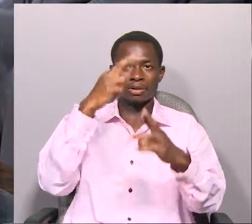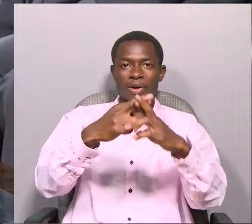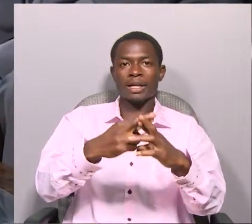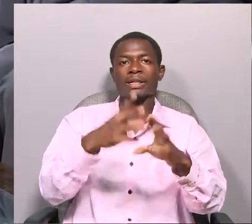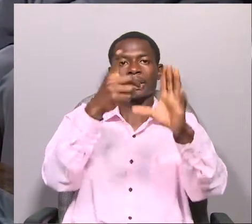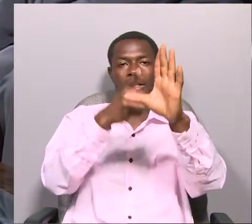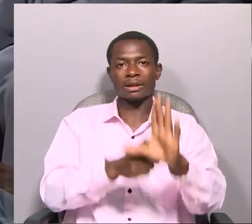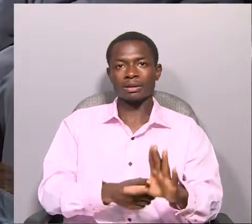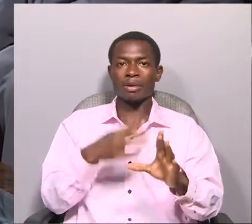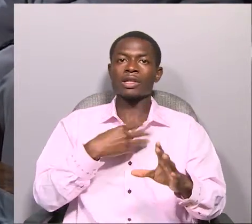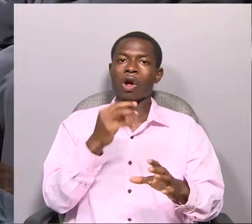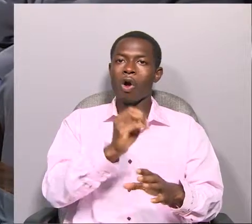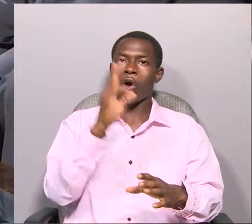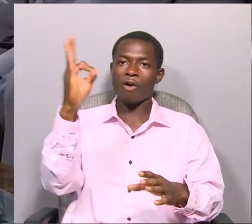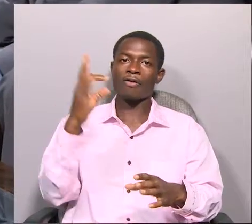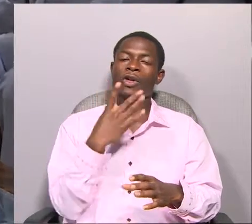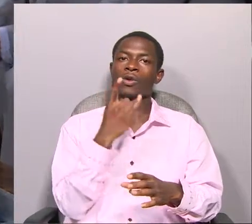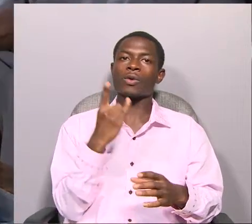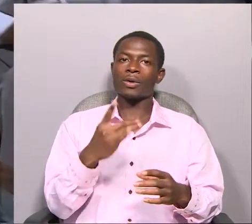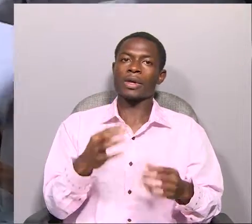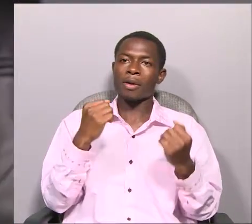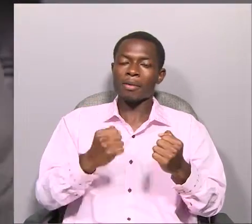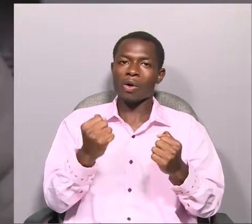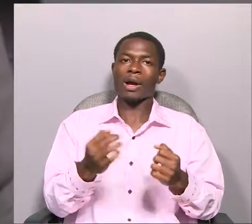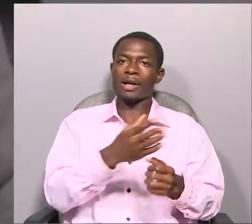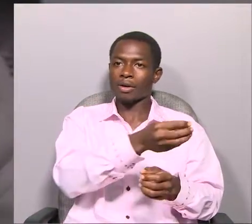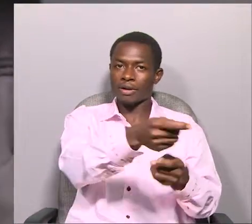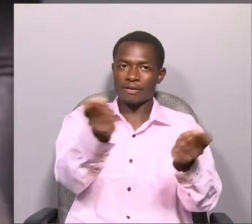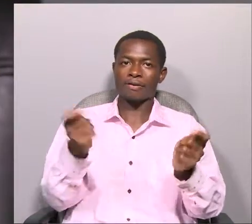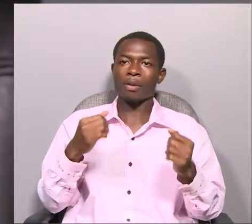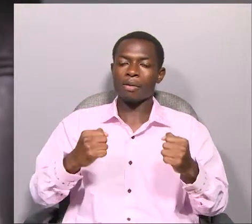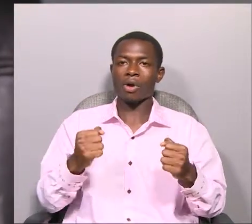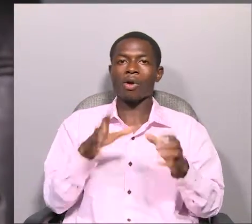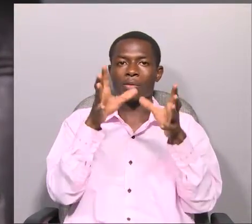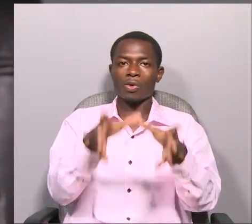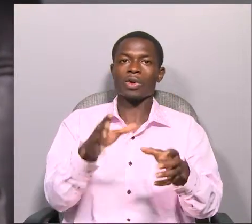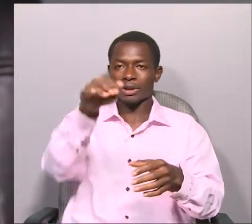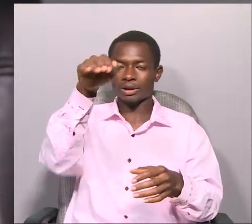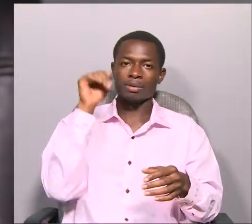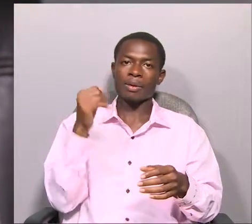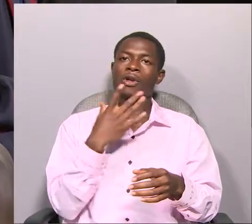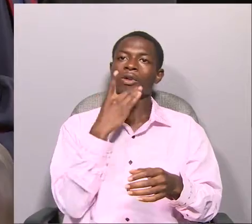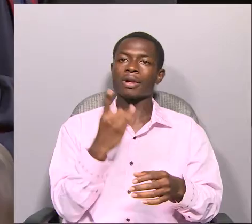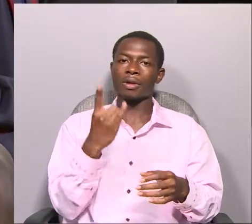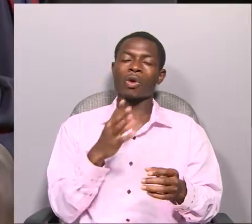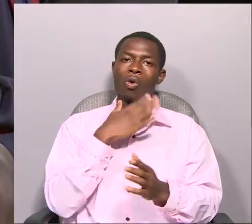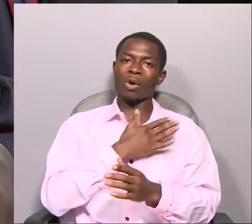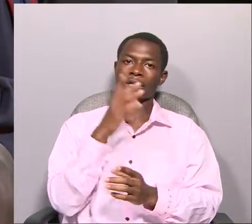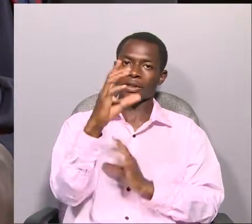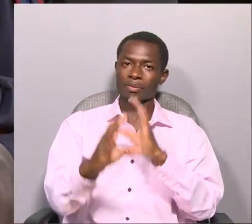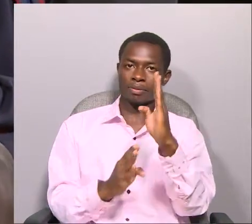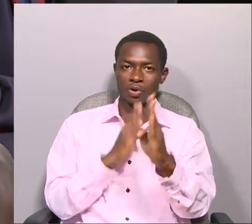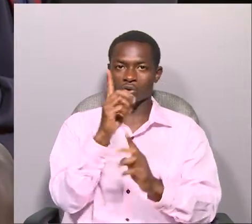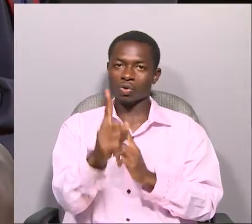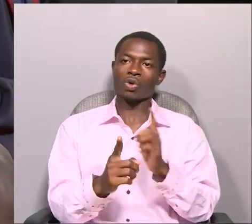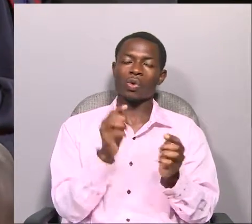Minister, Honourable Chris Mushowe, the Minister of Youth, Indigenization and Economic Empowerment, and his panel of young people who want to speak to him